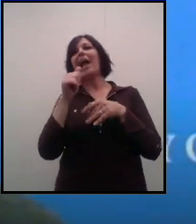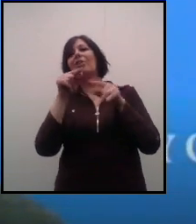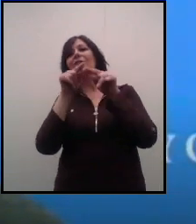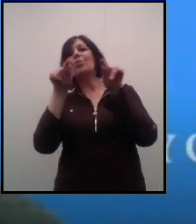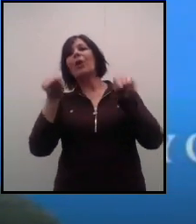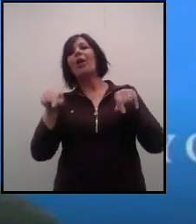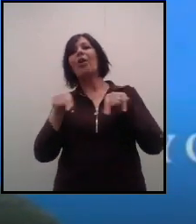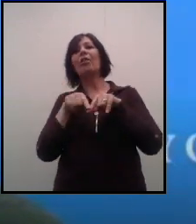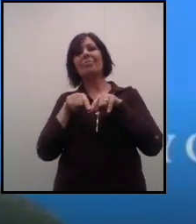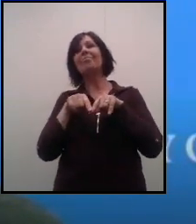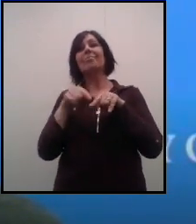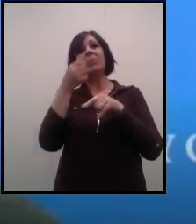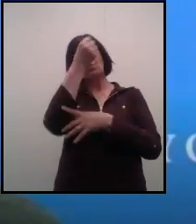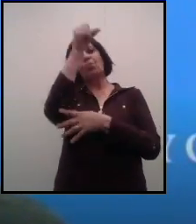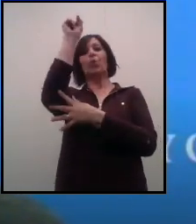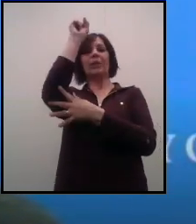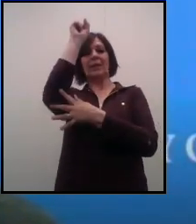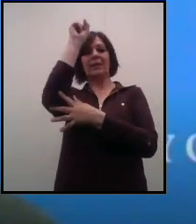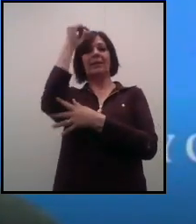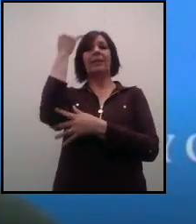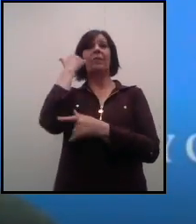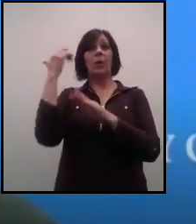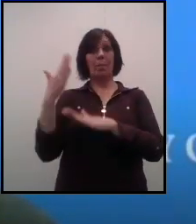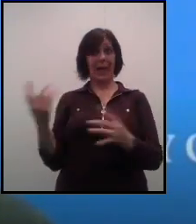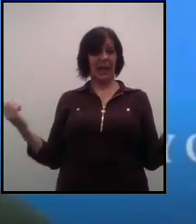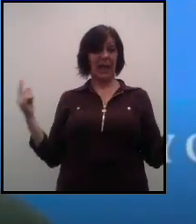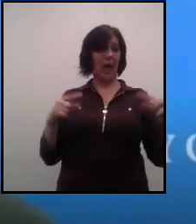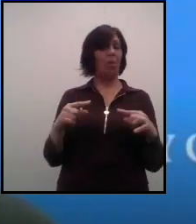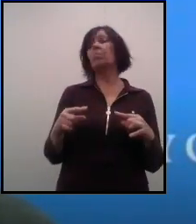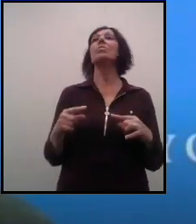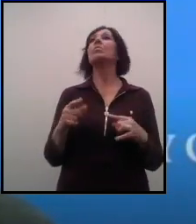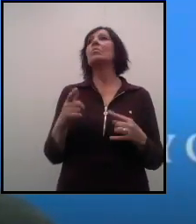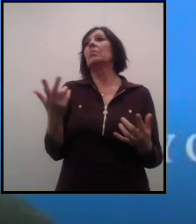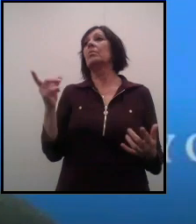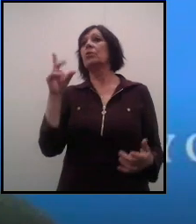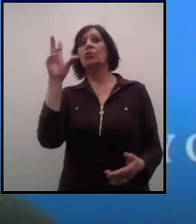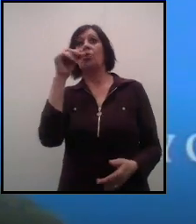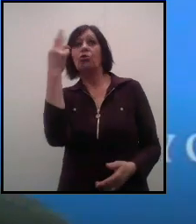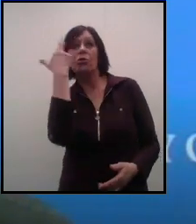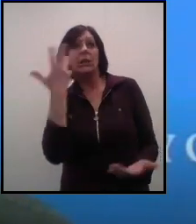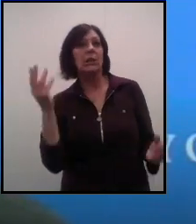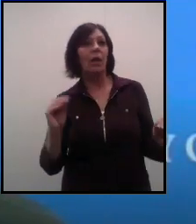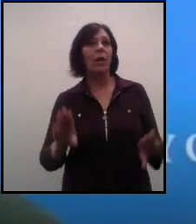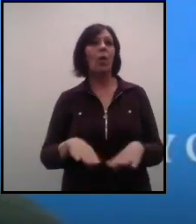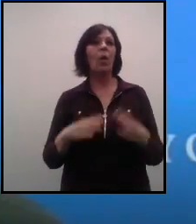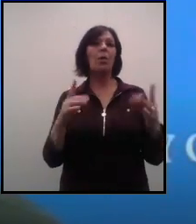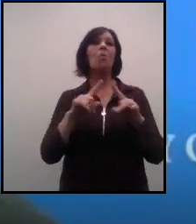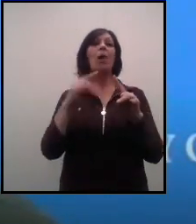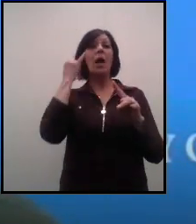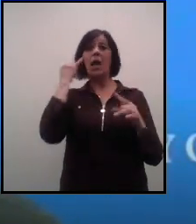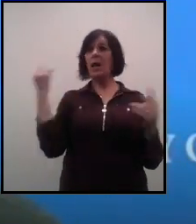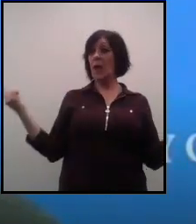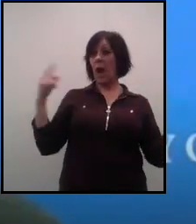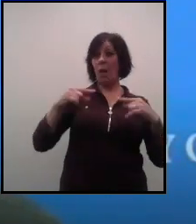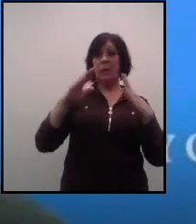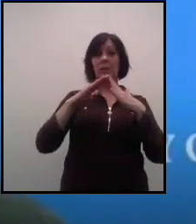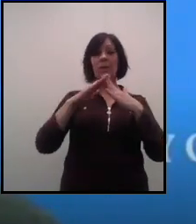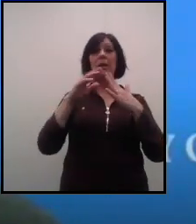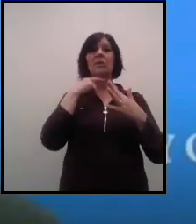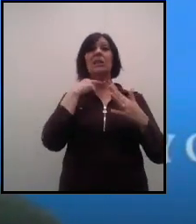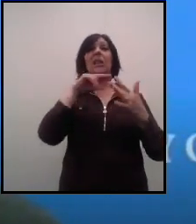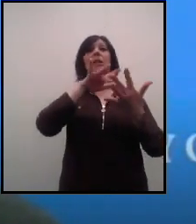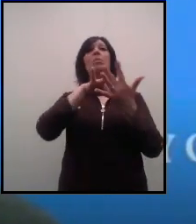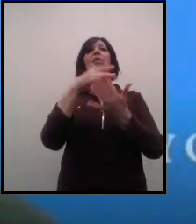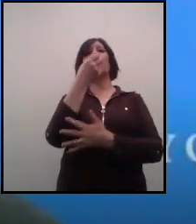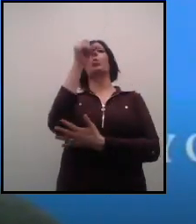want to recommend to people, if you are planning on coming downtown, which there's really no reason to because there's not much open, but if you did, you're going to get stuck in a protest, and we